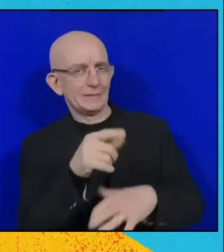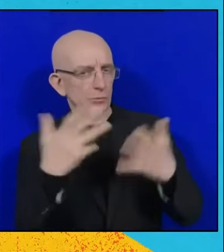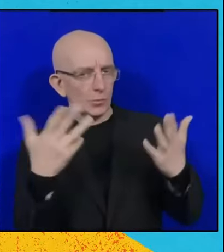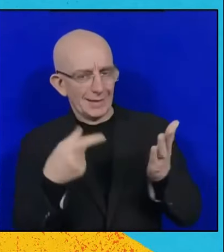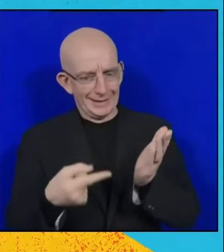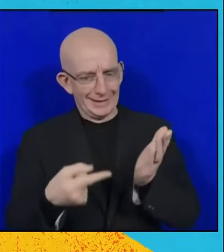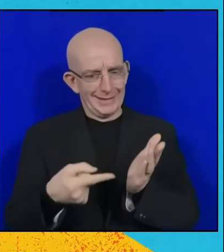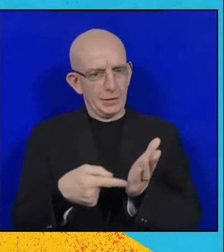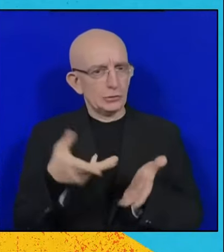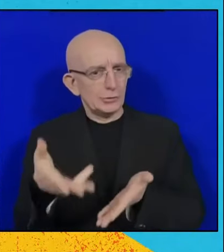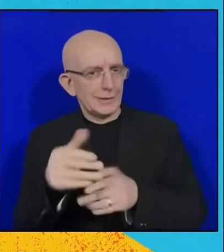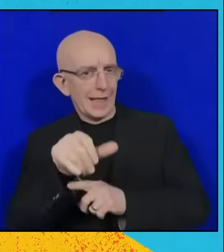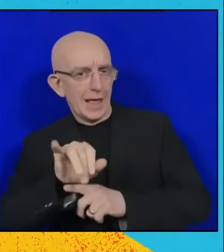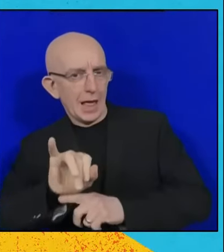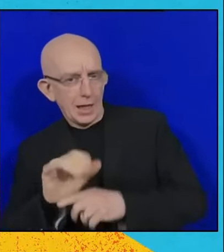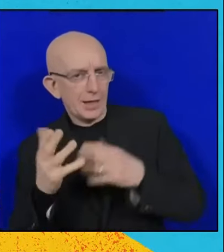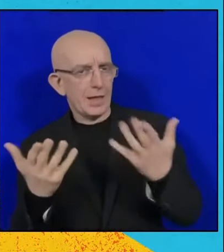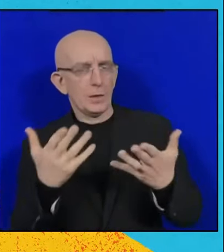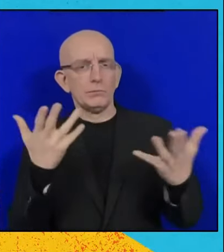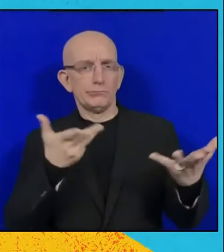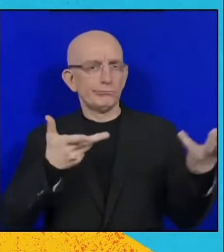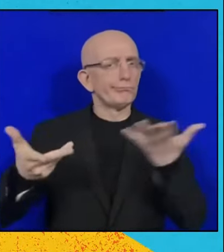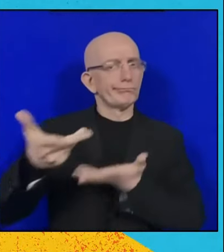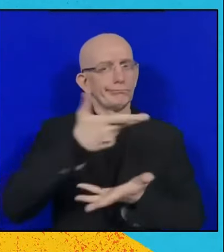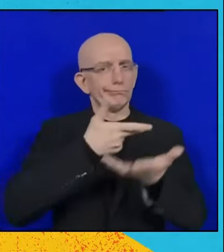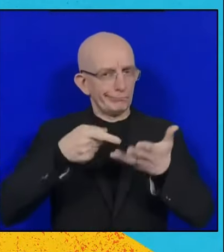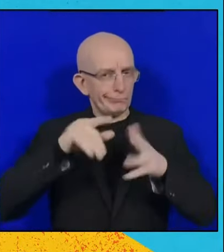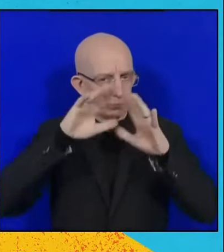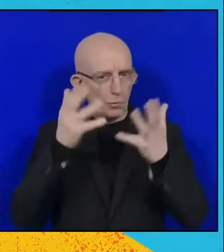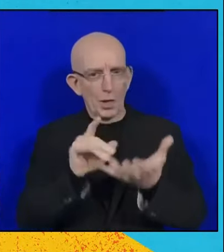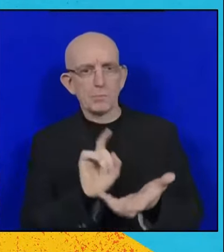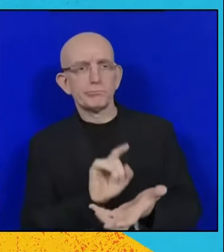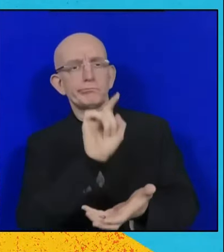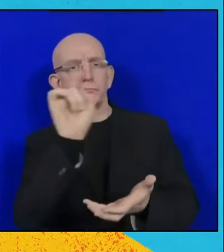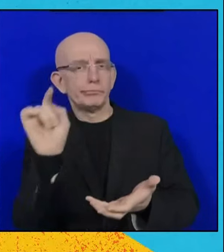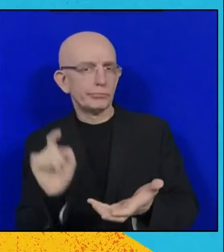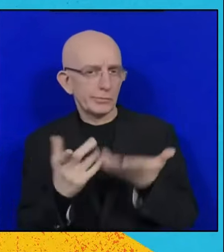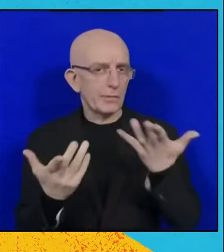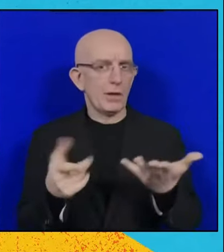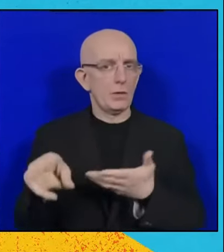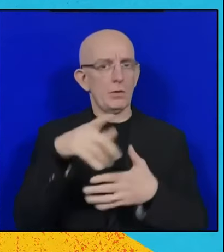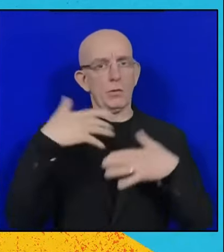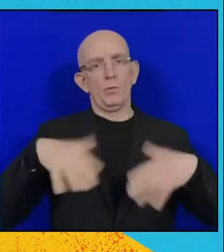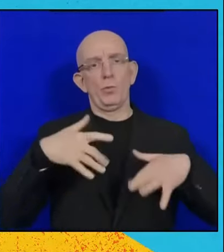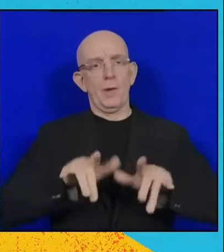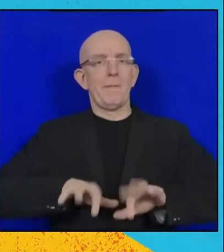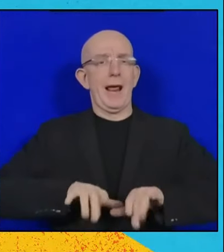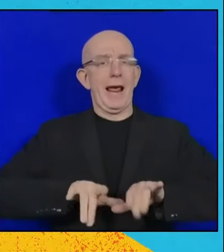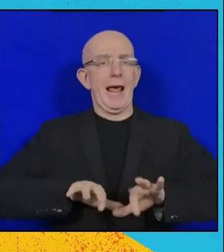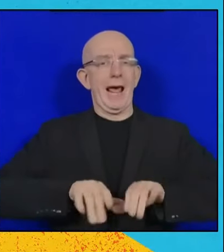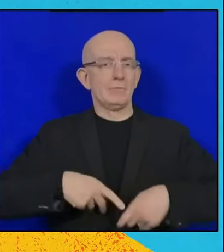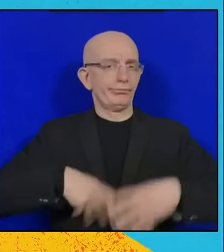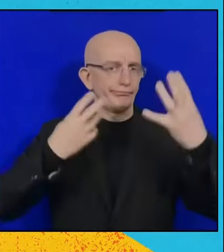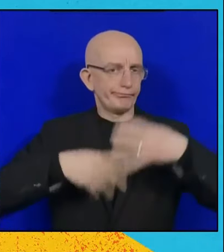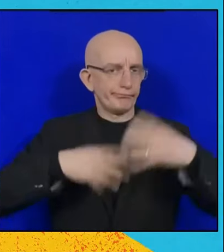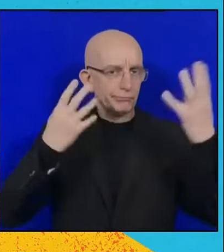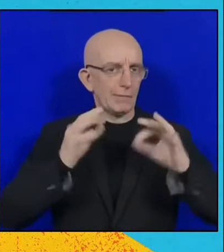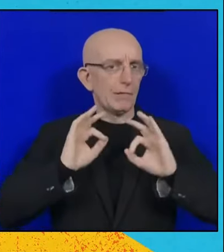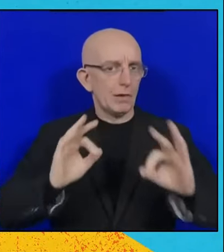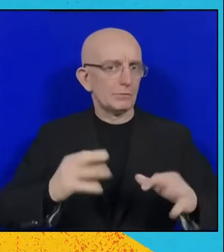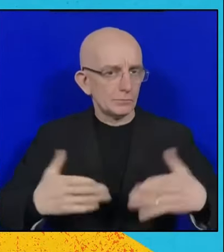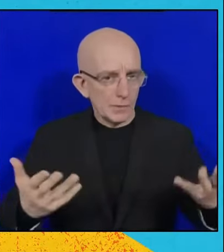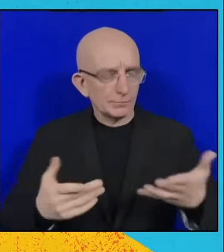us, right? And I think that could be catalytic in what it is you want to achieve. I'm coming back to you, sir, in just a moment. Laura Locke, a British and Hungarian student who's also